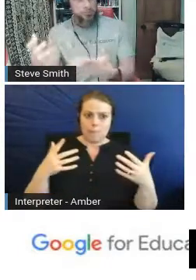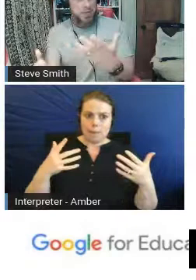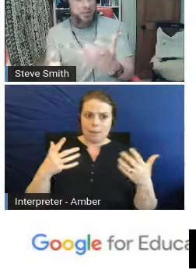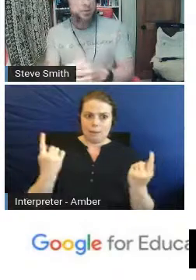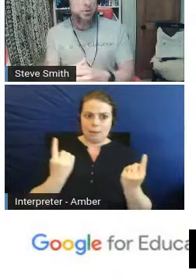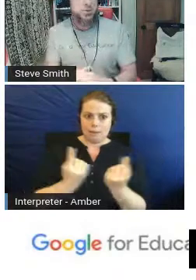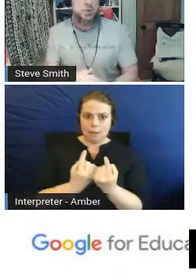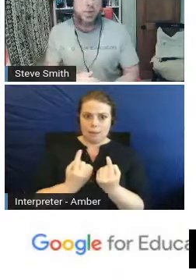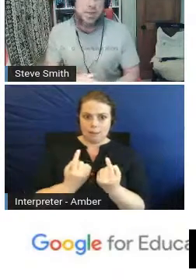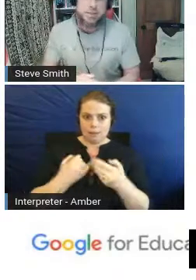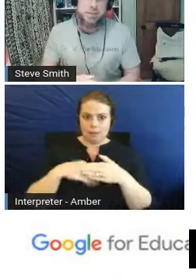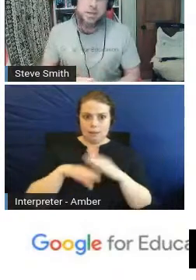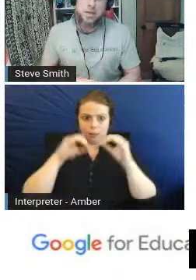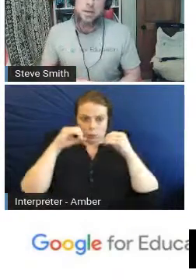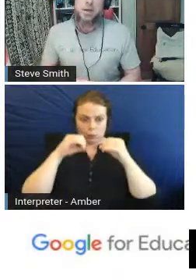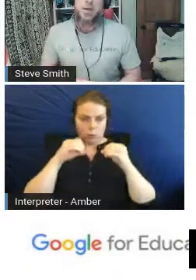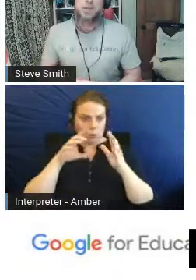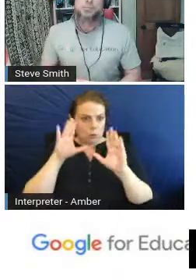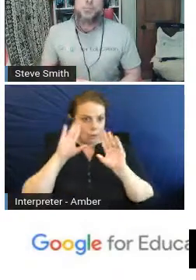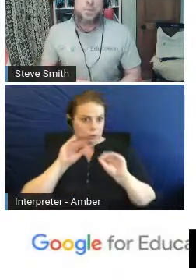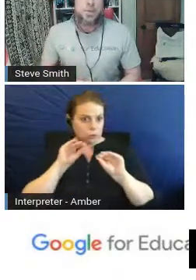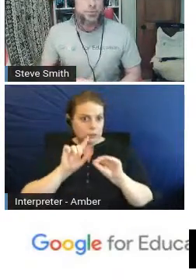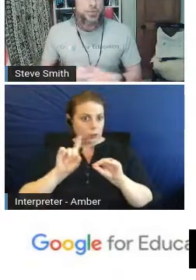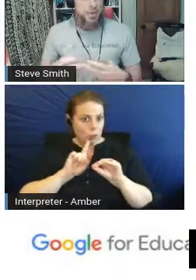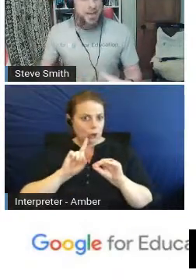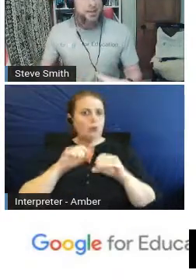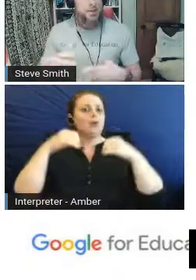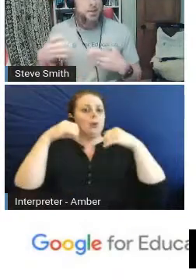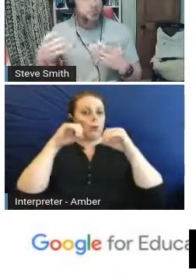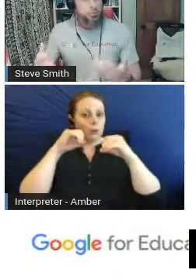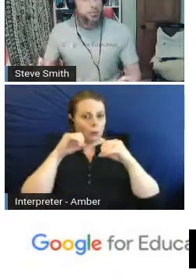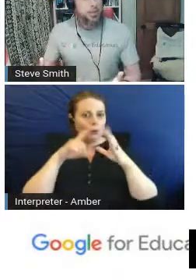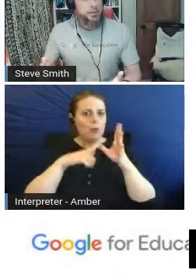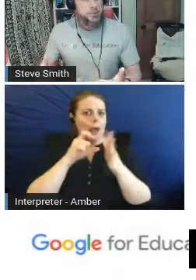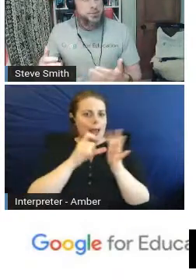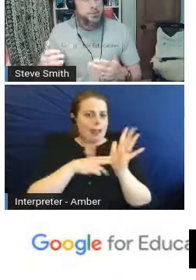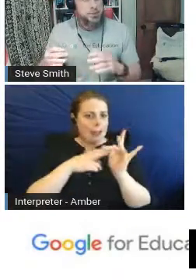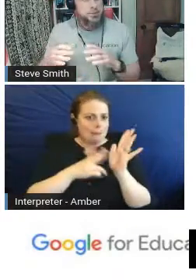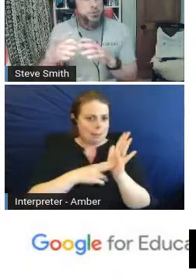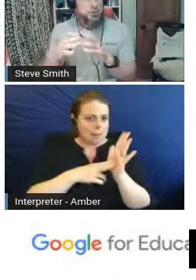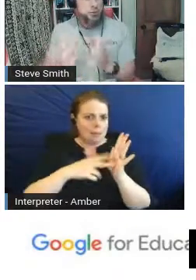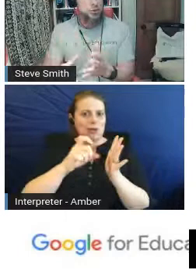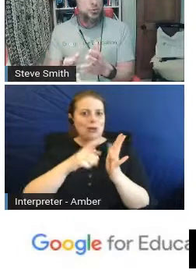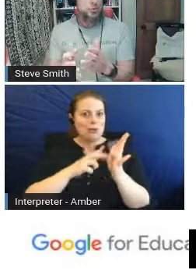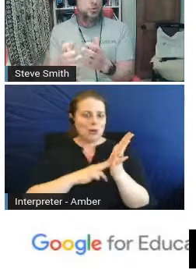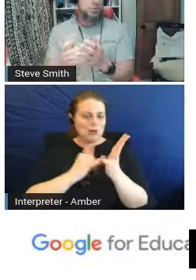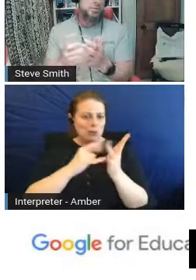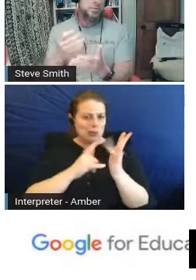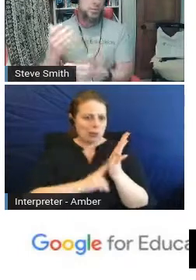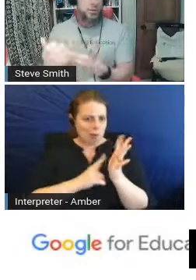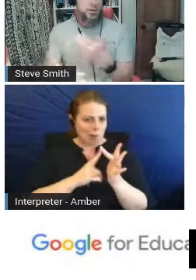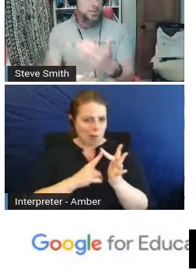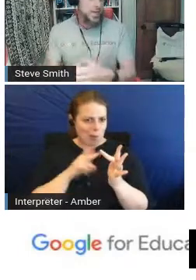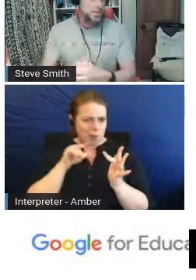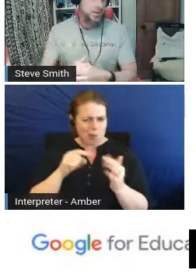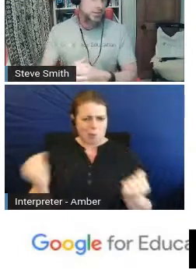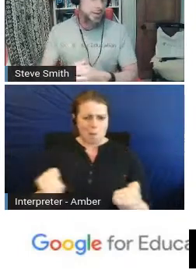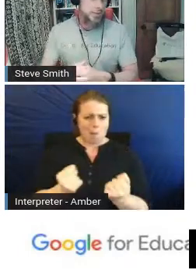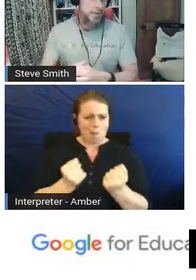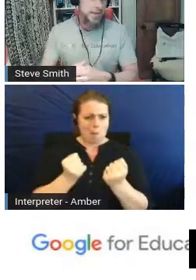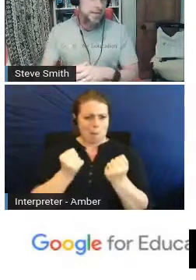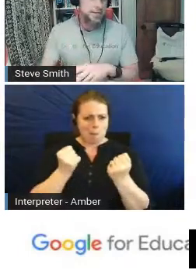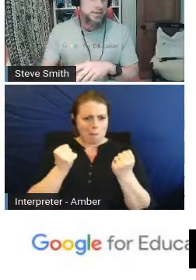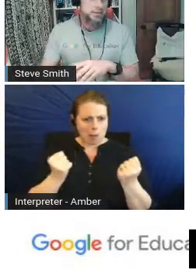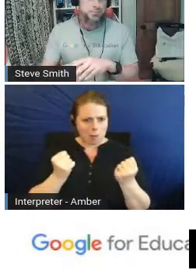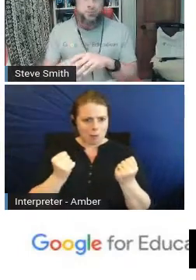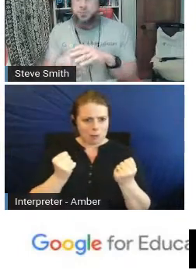this admin console and the power that it brings to someone who understands how to drive